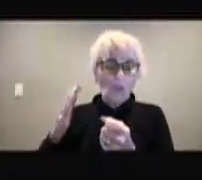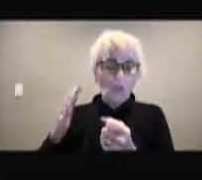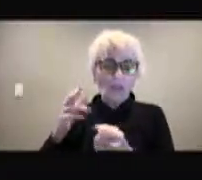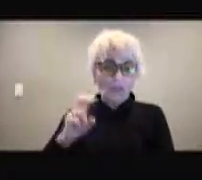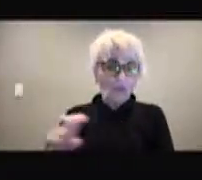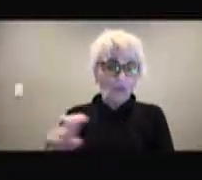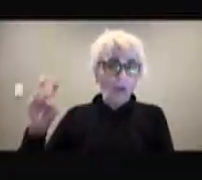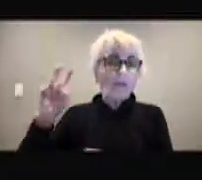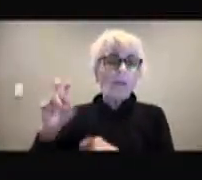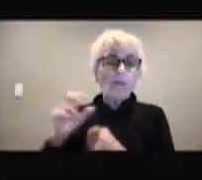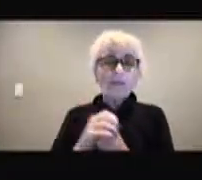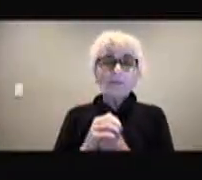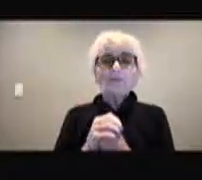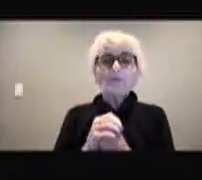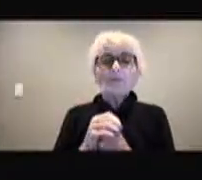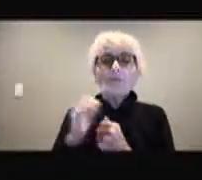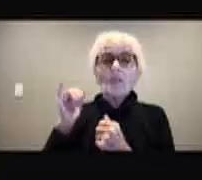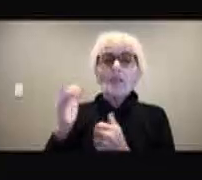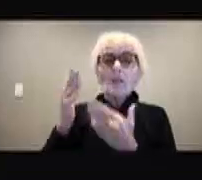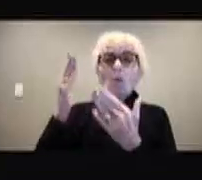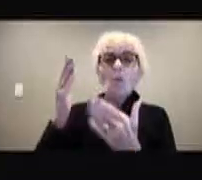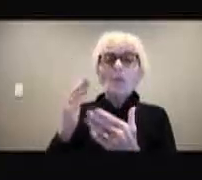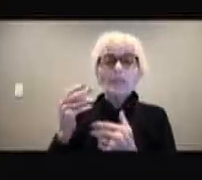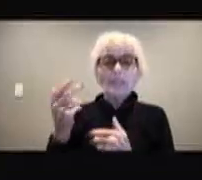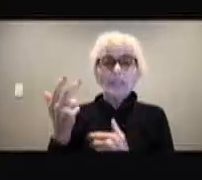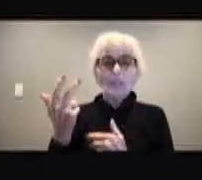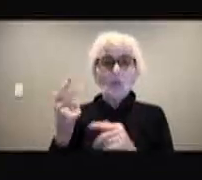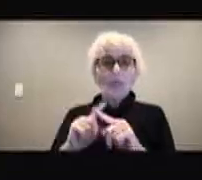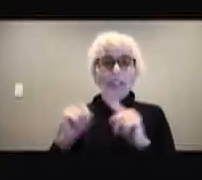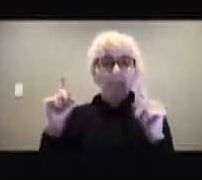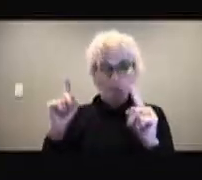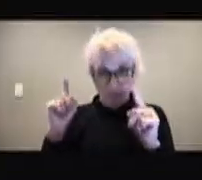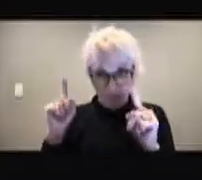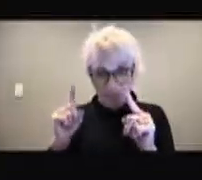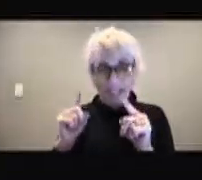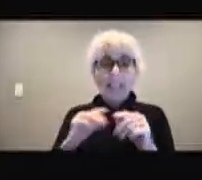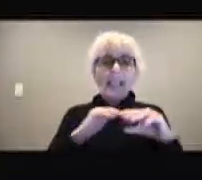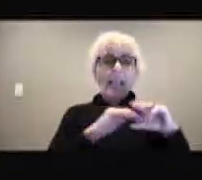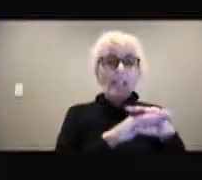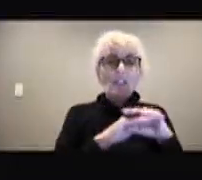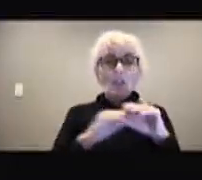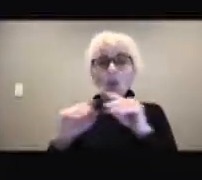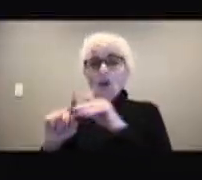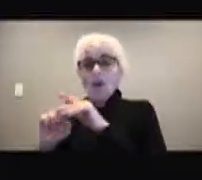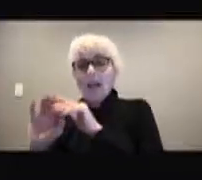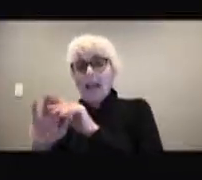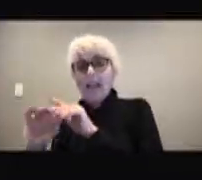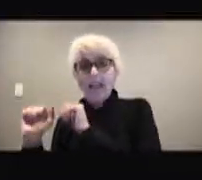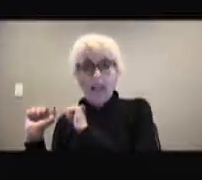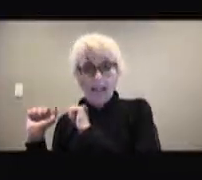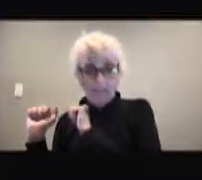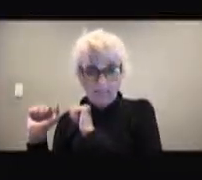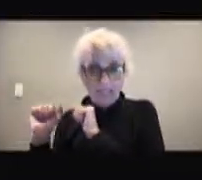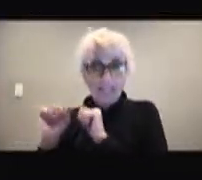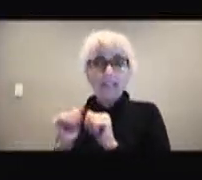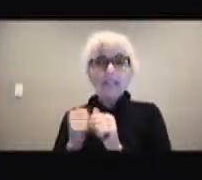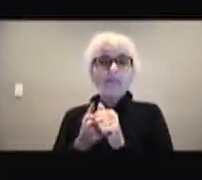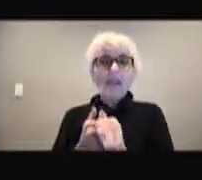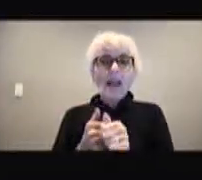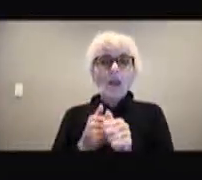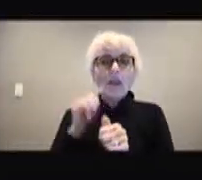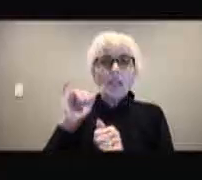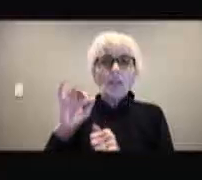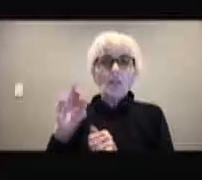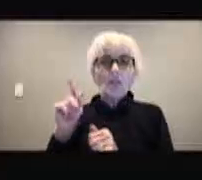This application proposes to use three different entry and exit points as a part of their trucking route, using the 9-mile